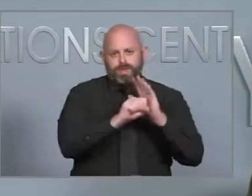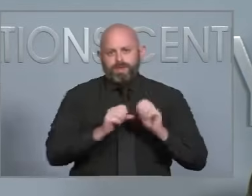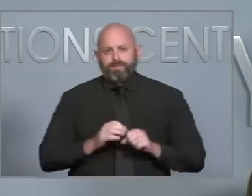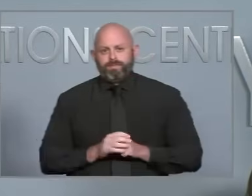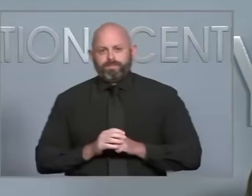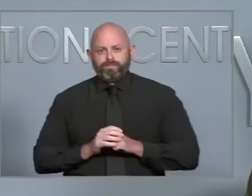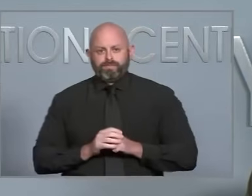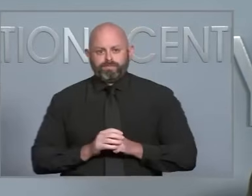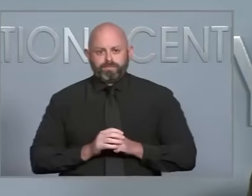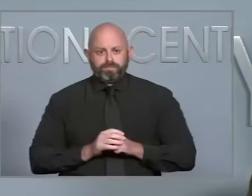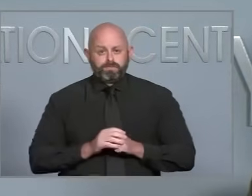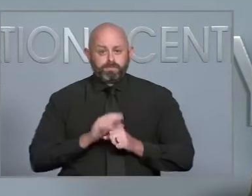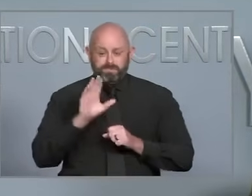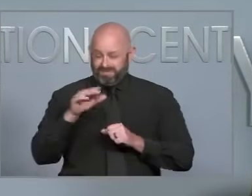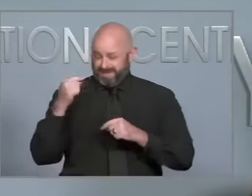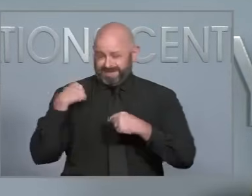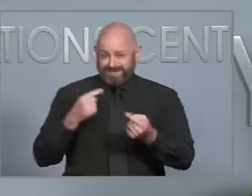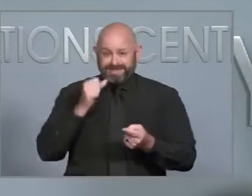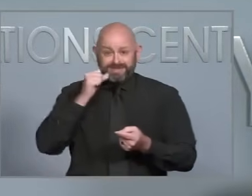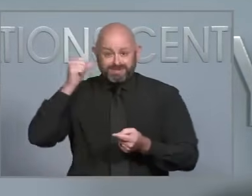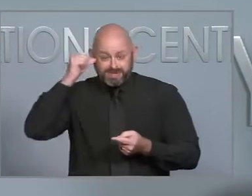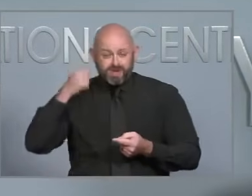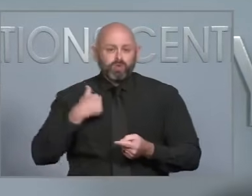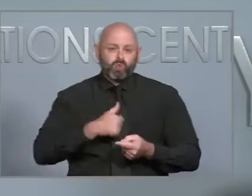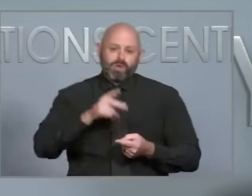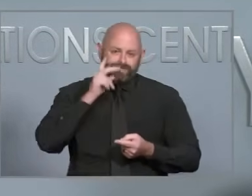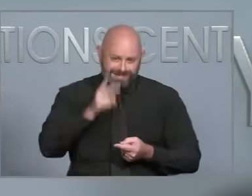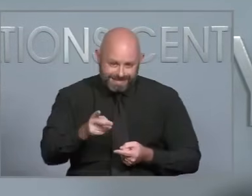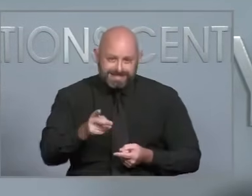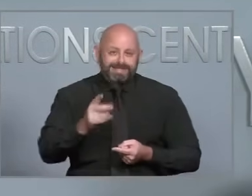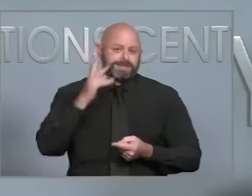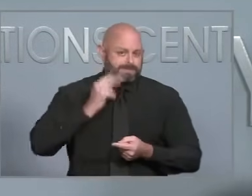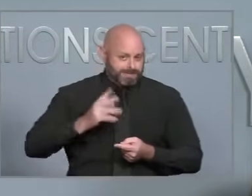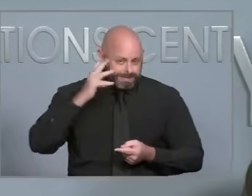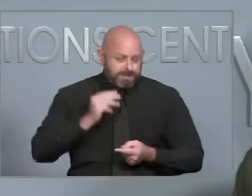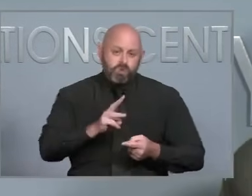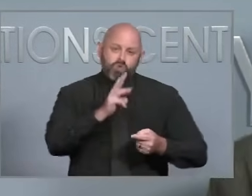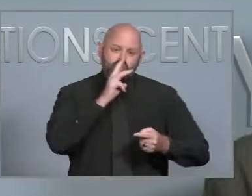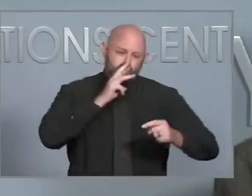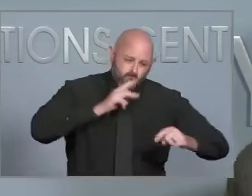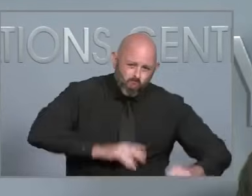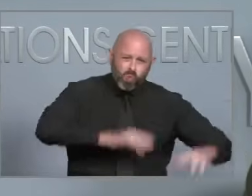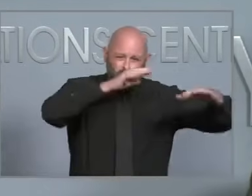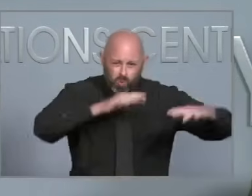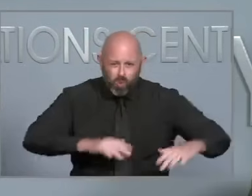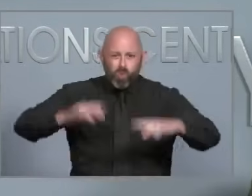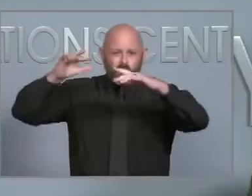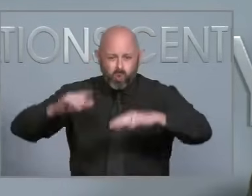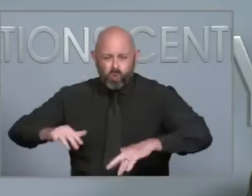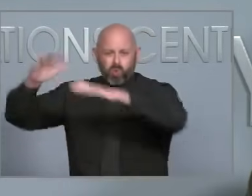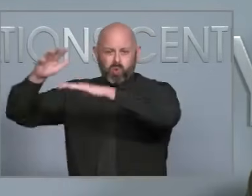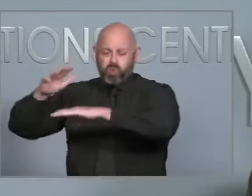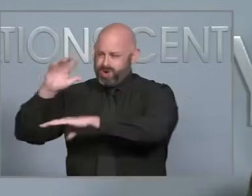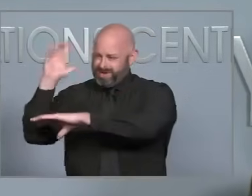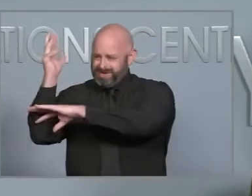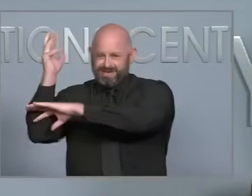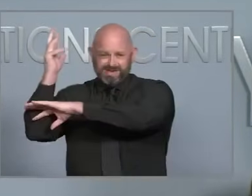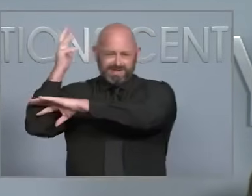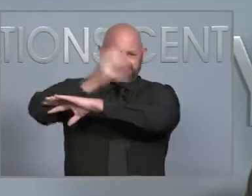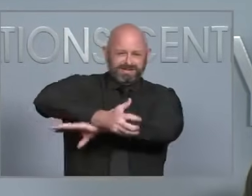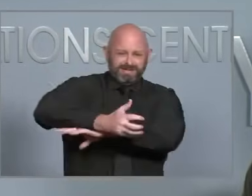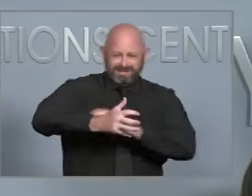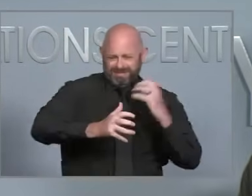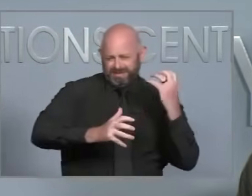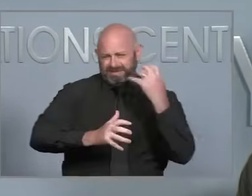Since yesterday, we have seen life-threatening flash flooding, landslides, and downed trees, primarily across the foothills and mountains of North